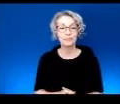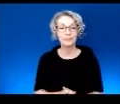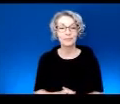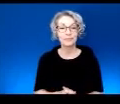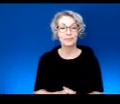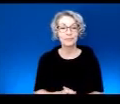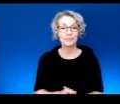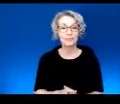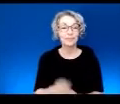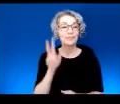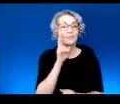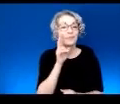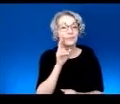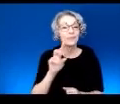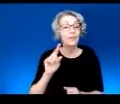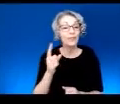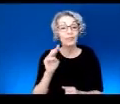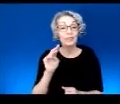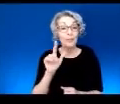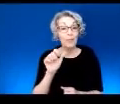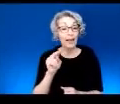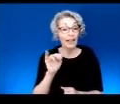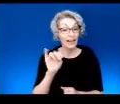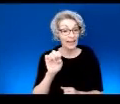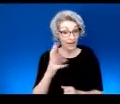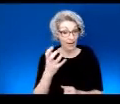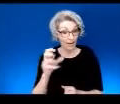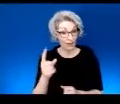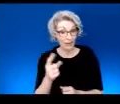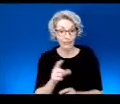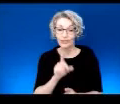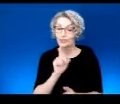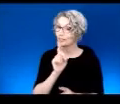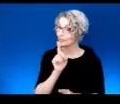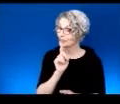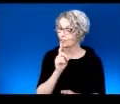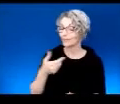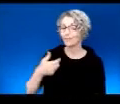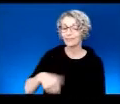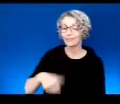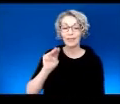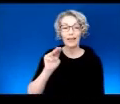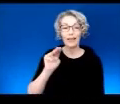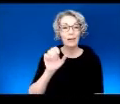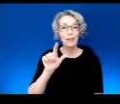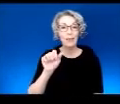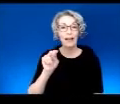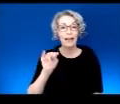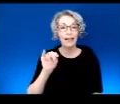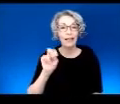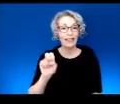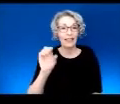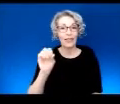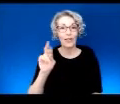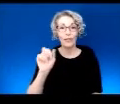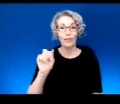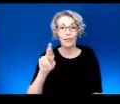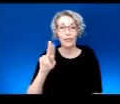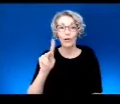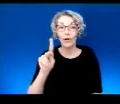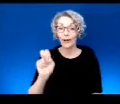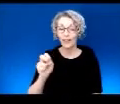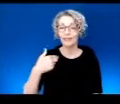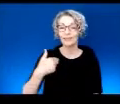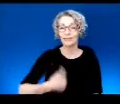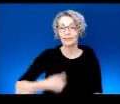And let's see, Melanie, would you like to go first today? Sure. My name is Melanie ORourke, and